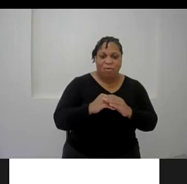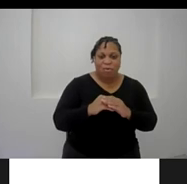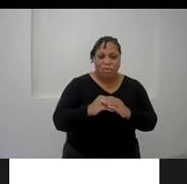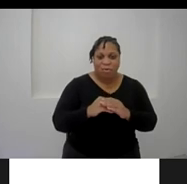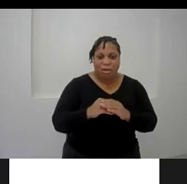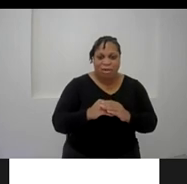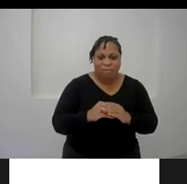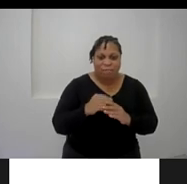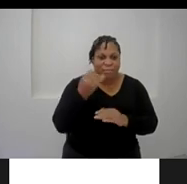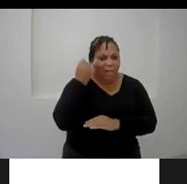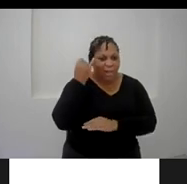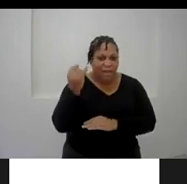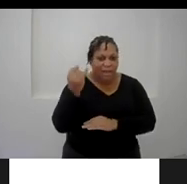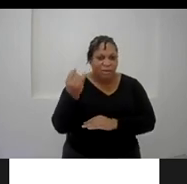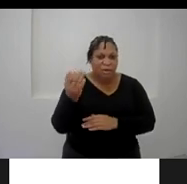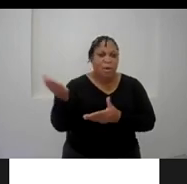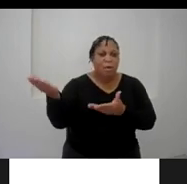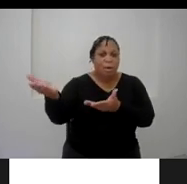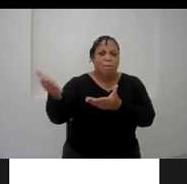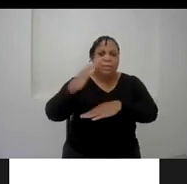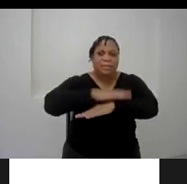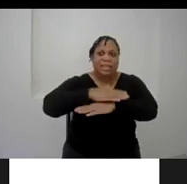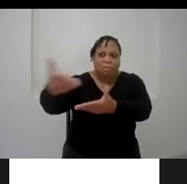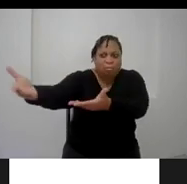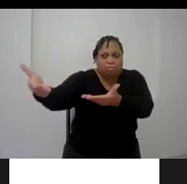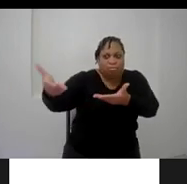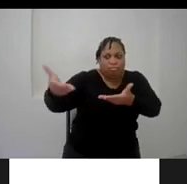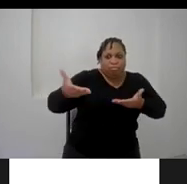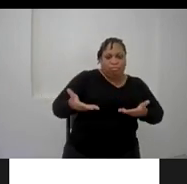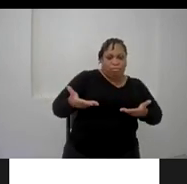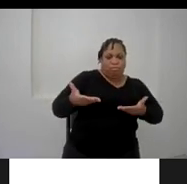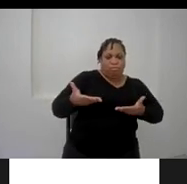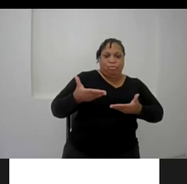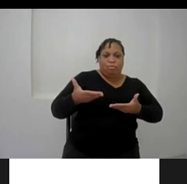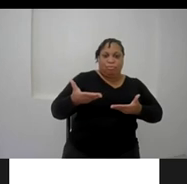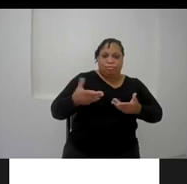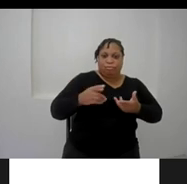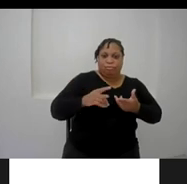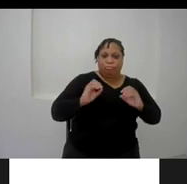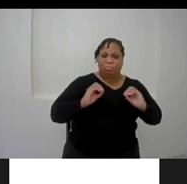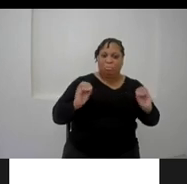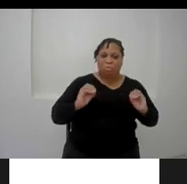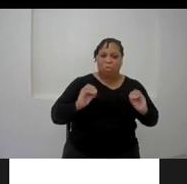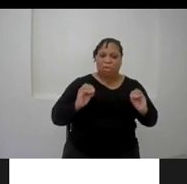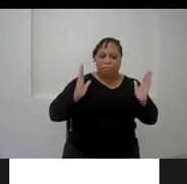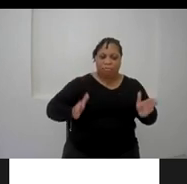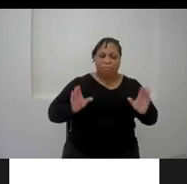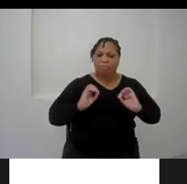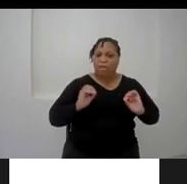of bringing the table to the people who lack a loud voice. So I